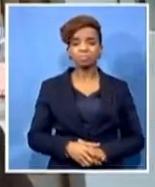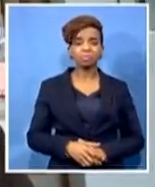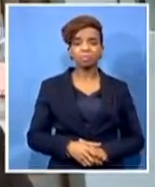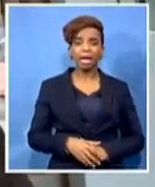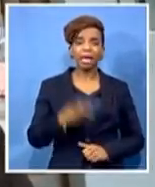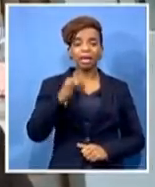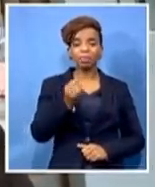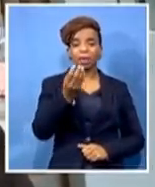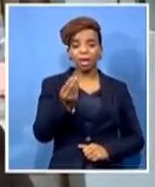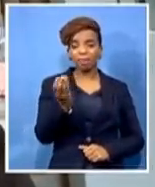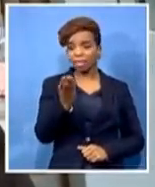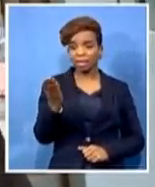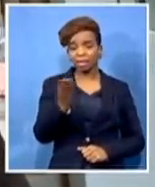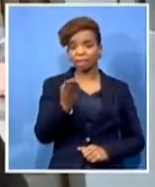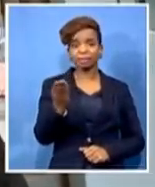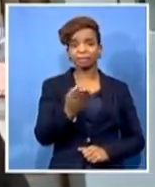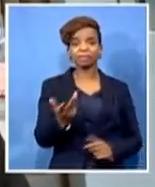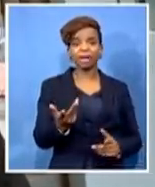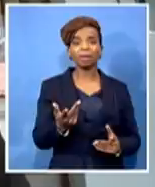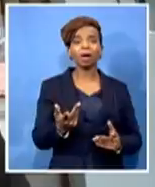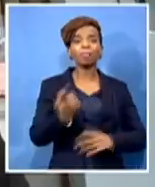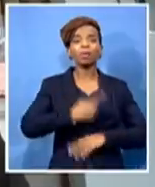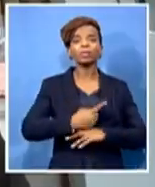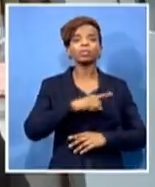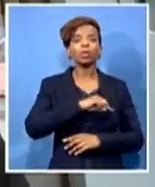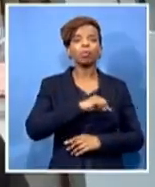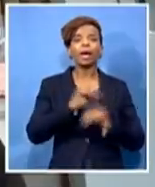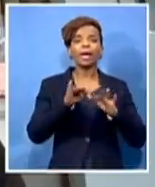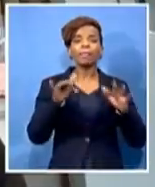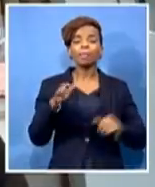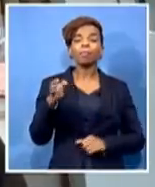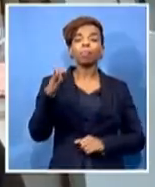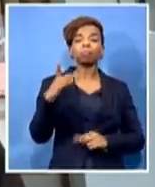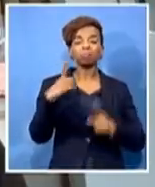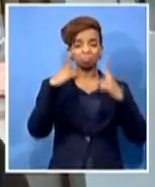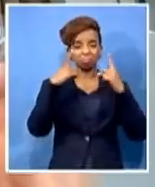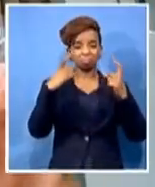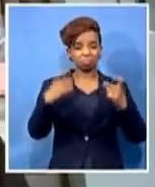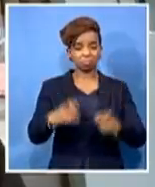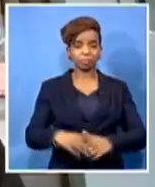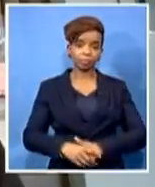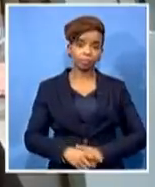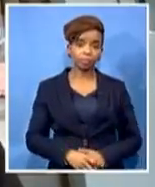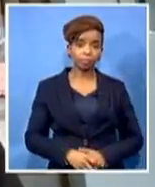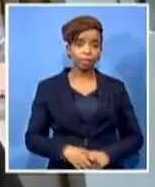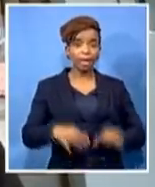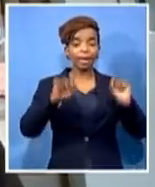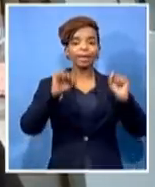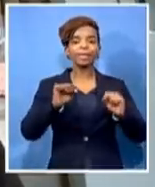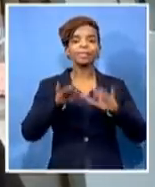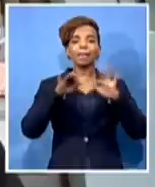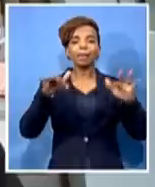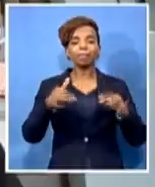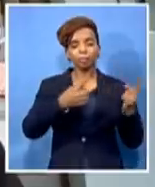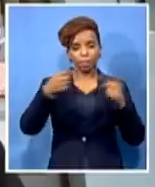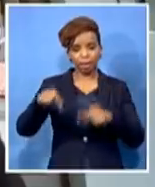are moaning and are groaning. Yes, people must come to South Africa as we go to other countries.